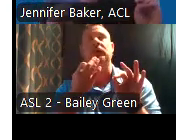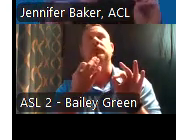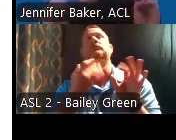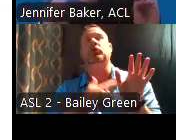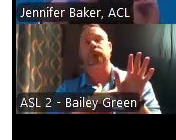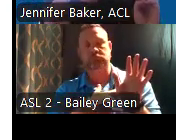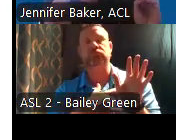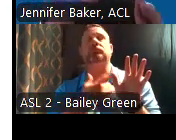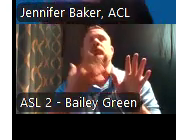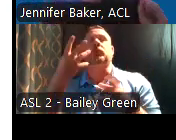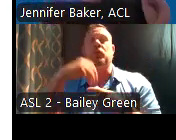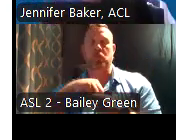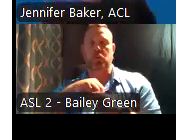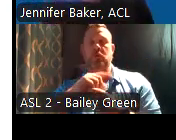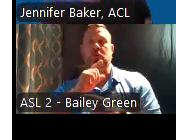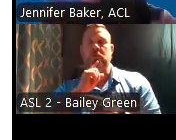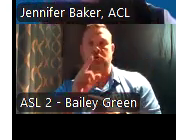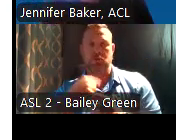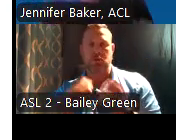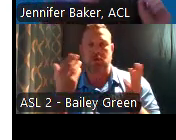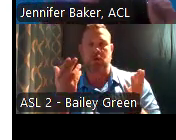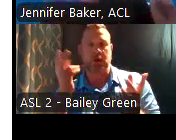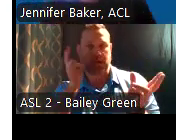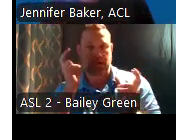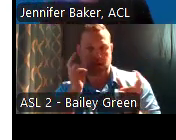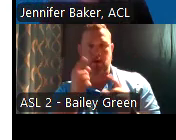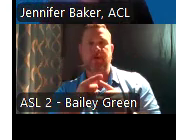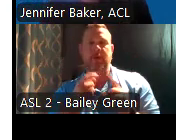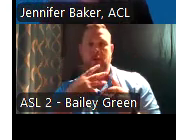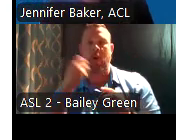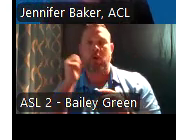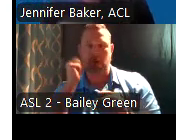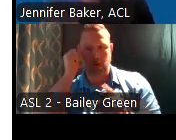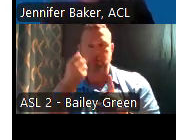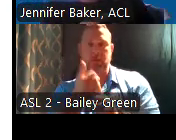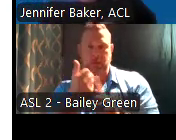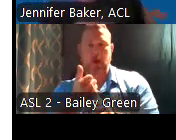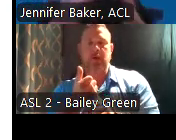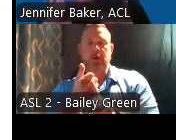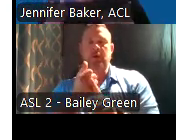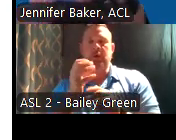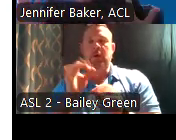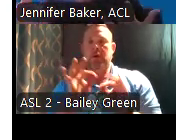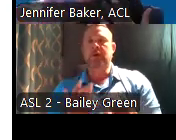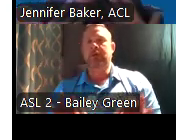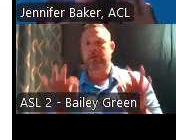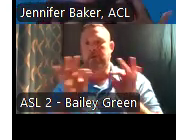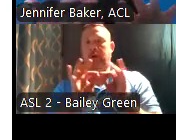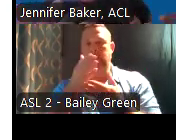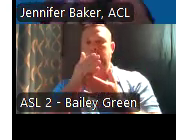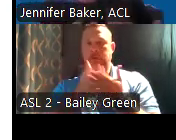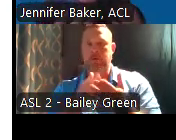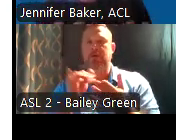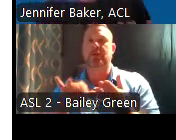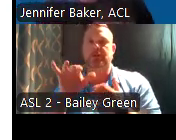including ensuring that we are hearing from older adults themselves. So that was a validating piece of